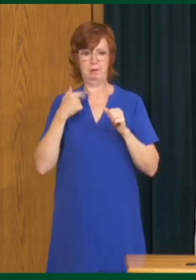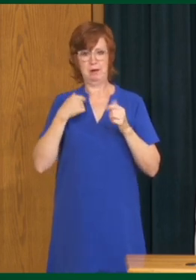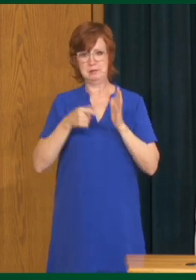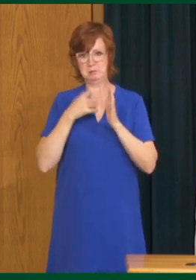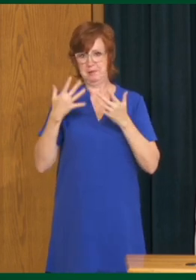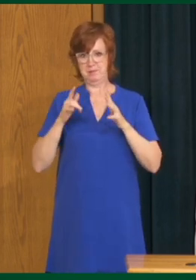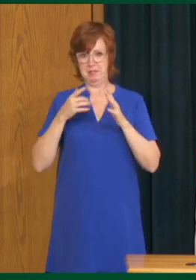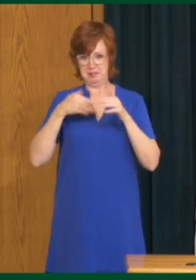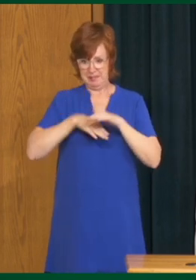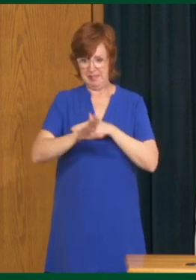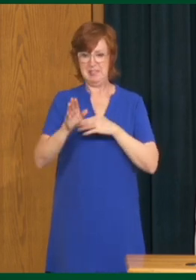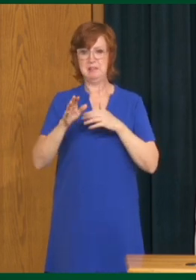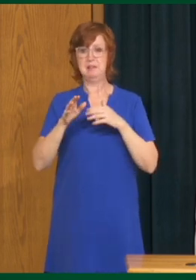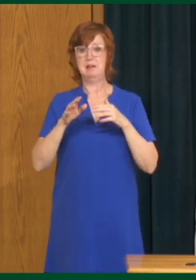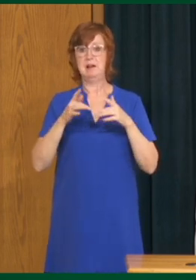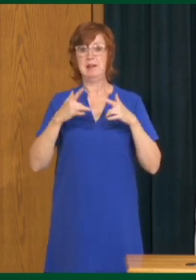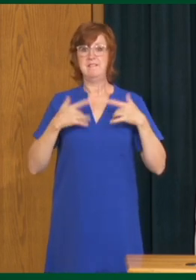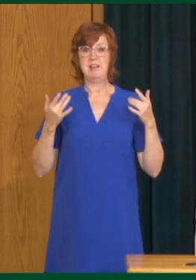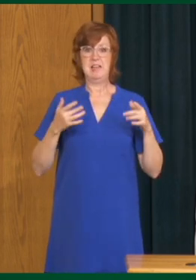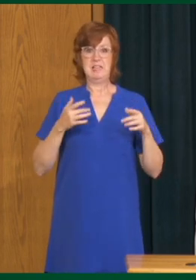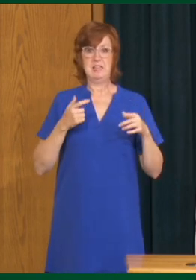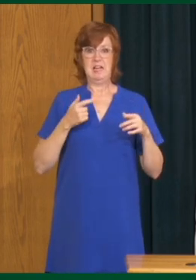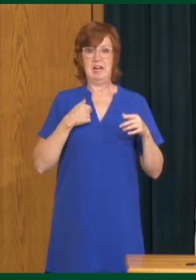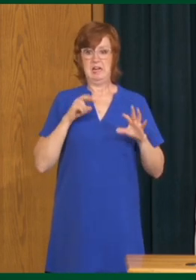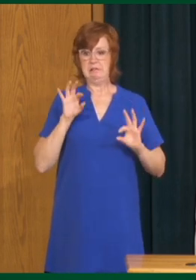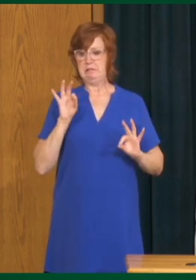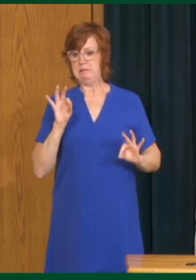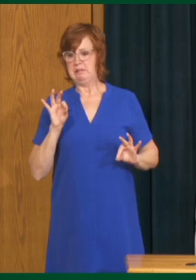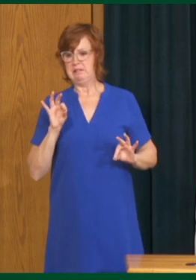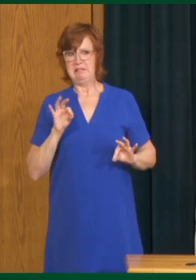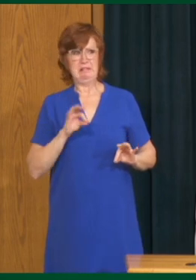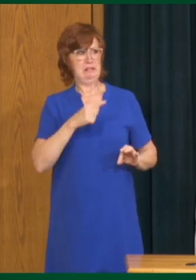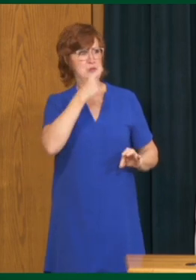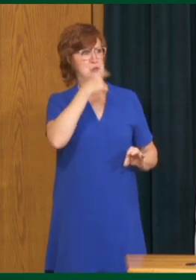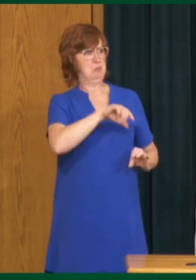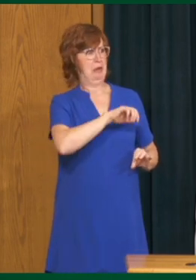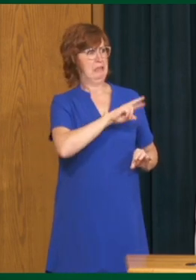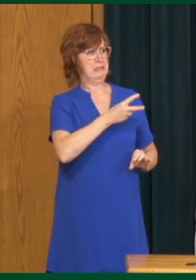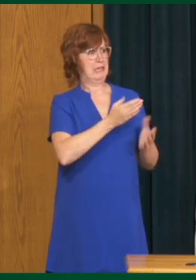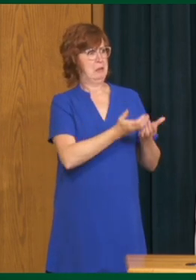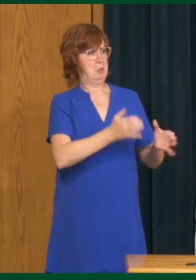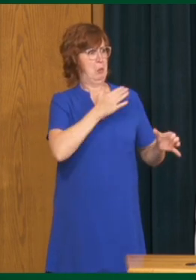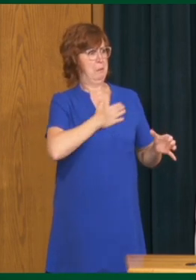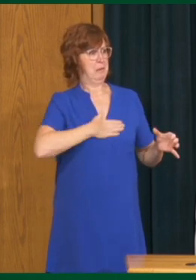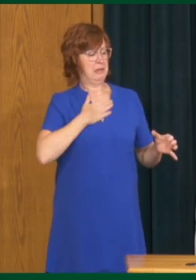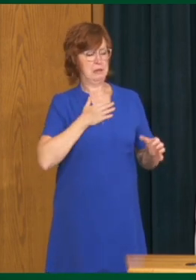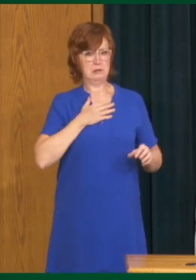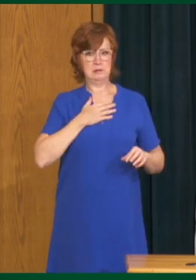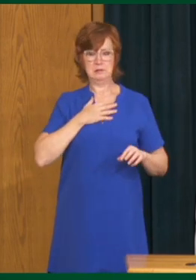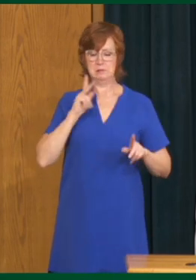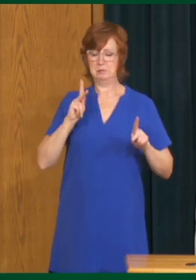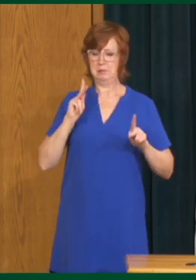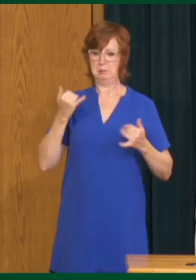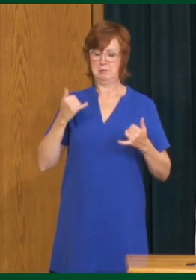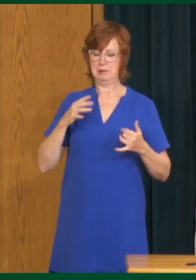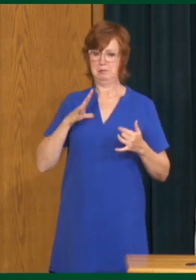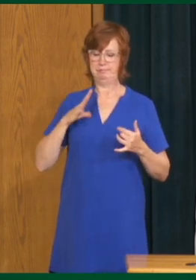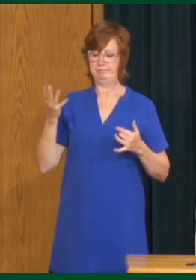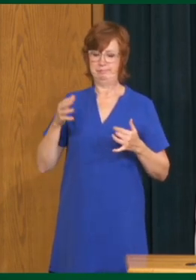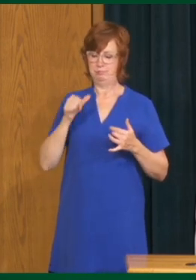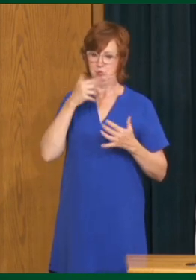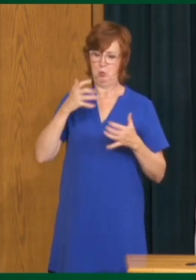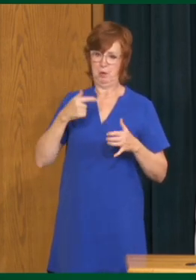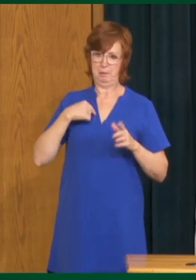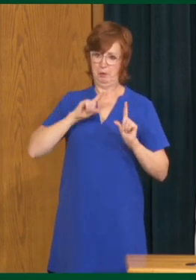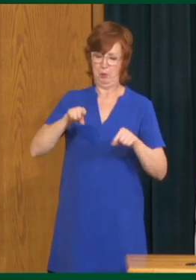create any tensions. And also understand that when you have groups outside enjoying the summer, they may be part of a virtual household, and just